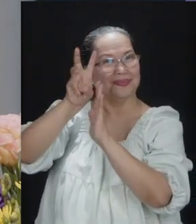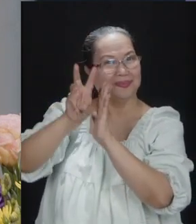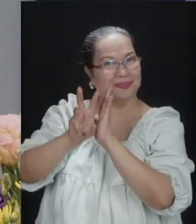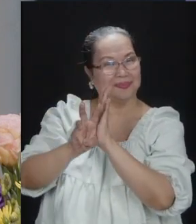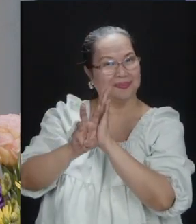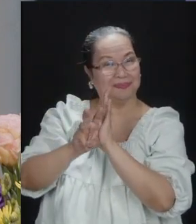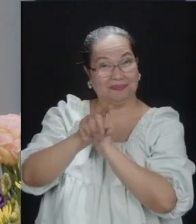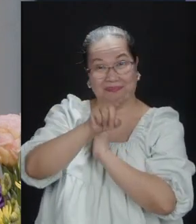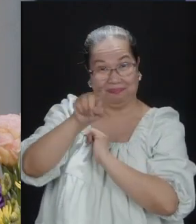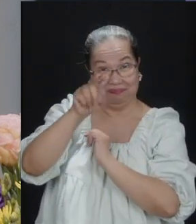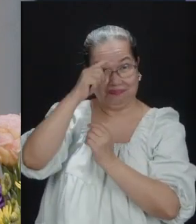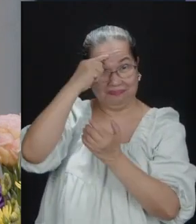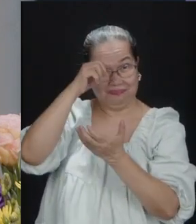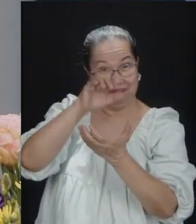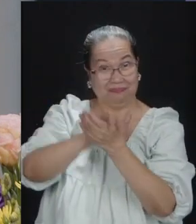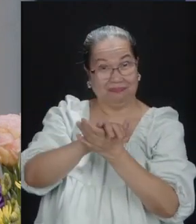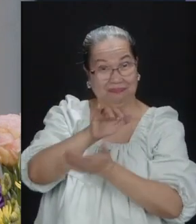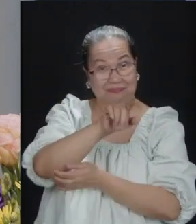Do you believe this?